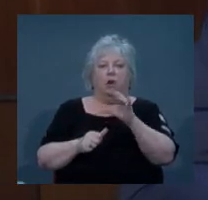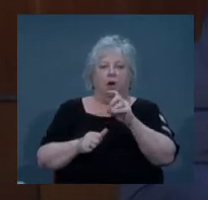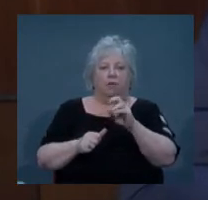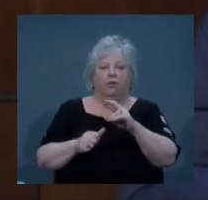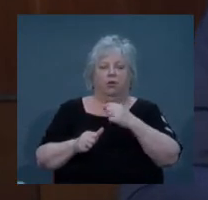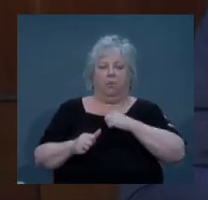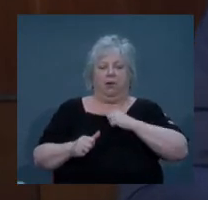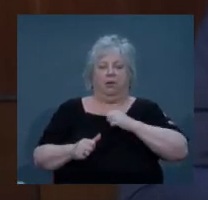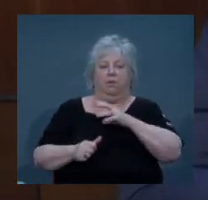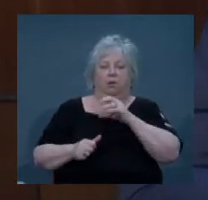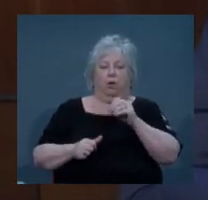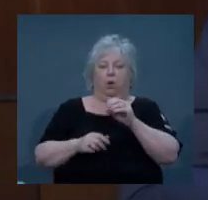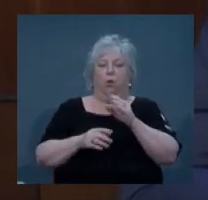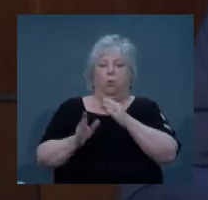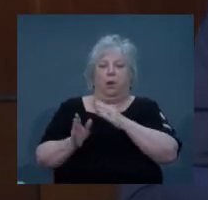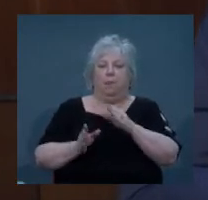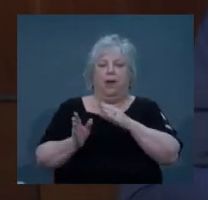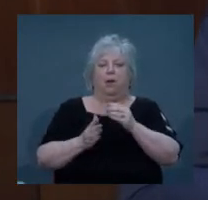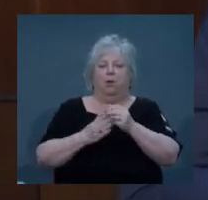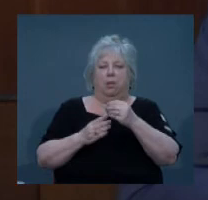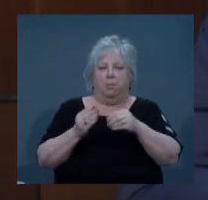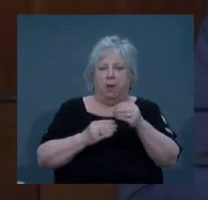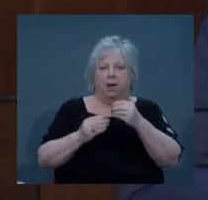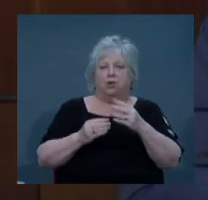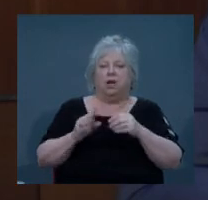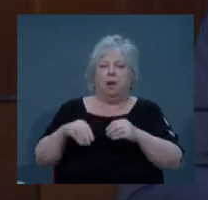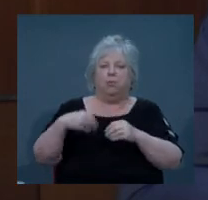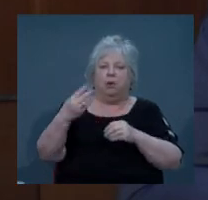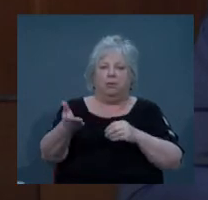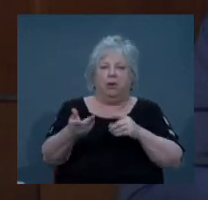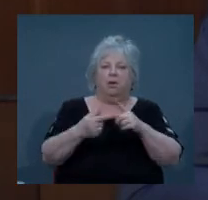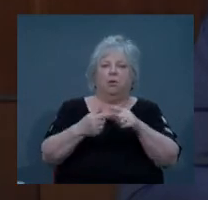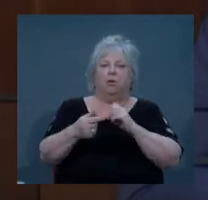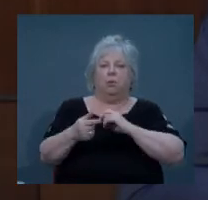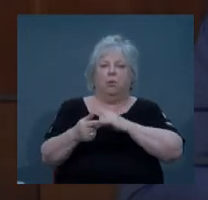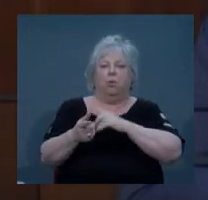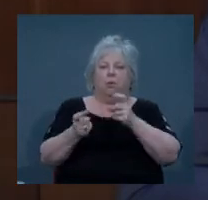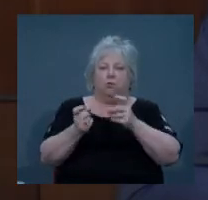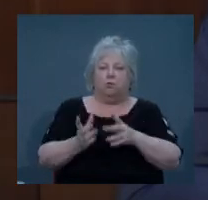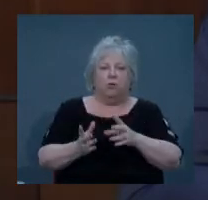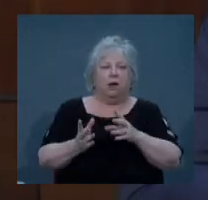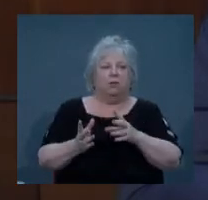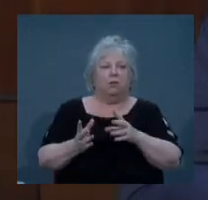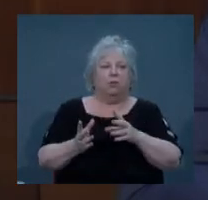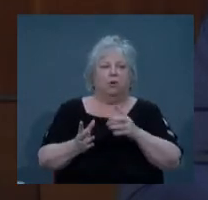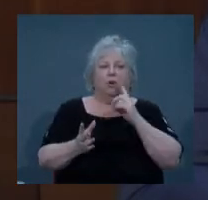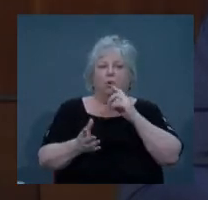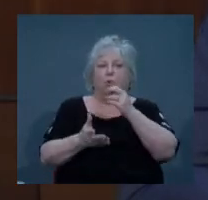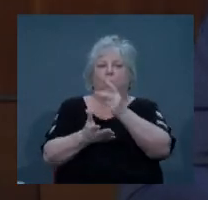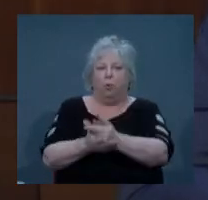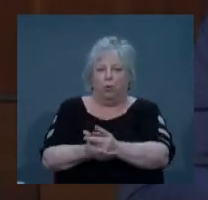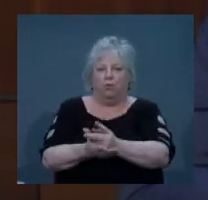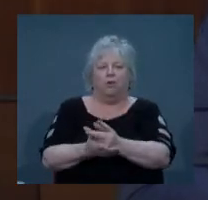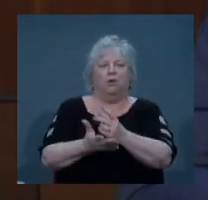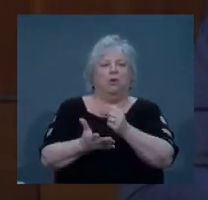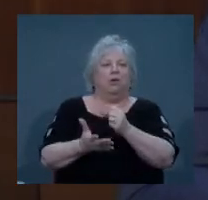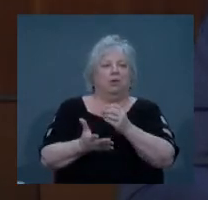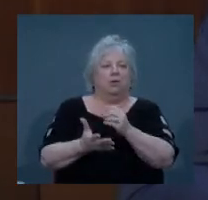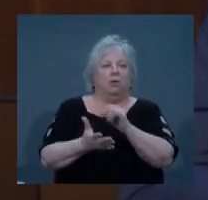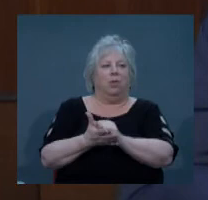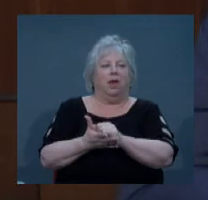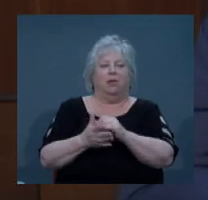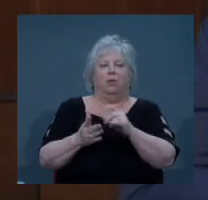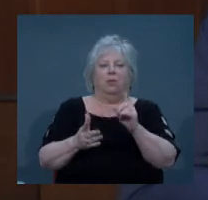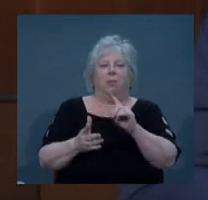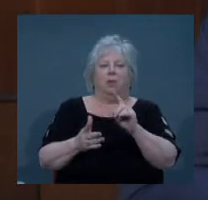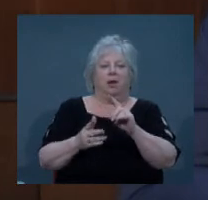the budget and present to the city board of directors to approve. And so that's where